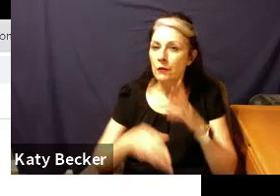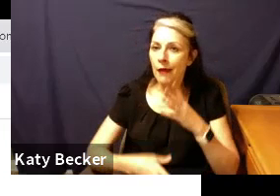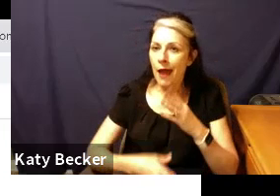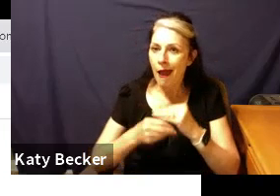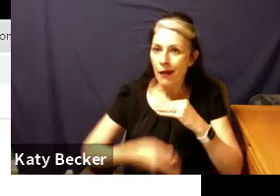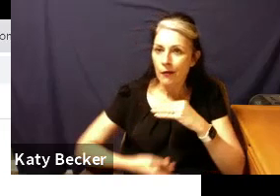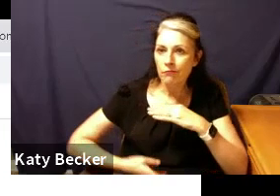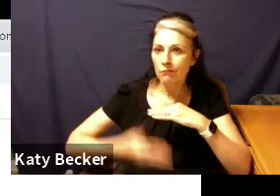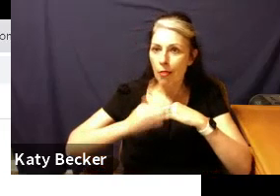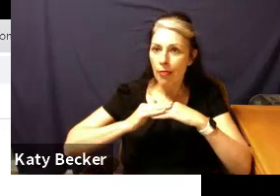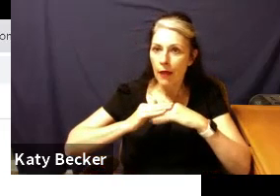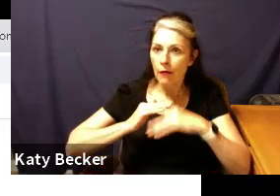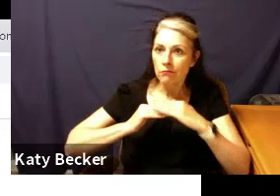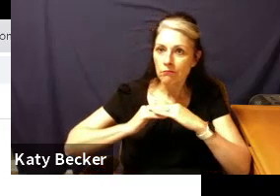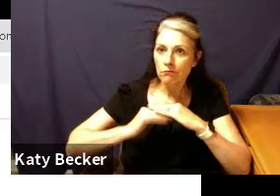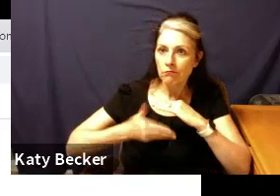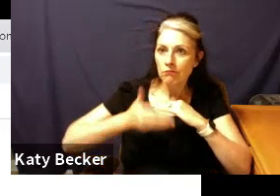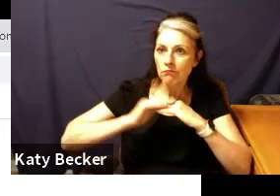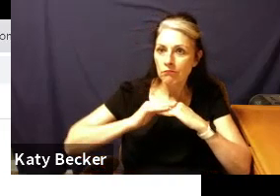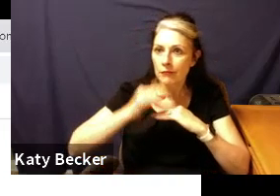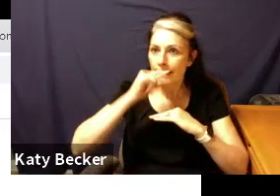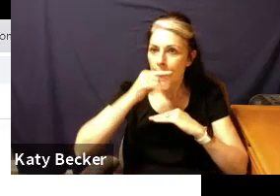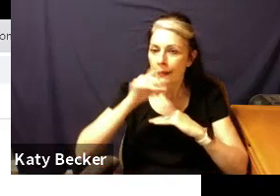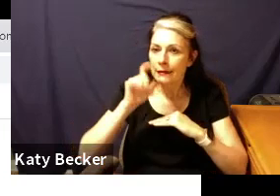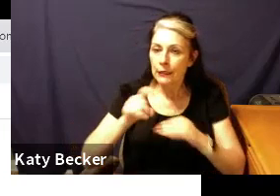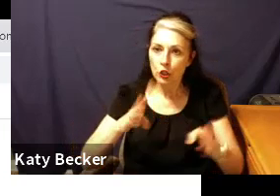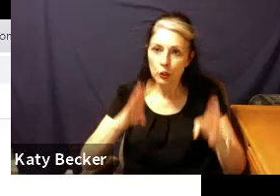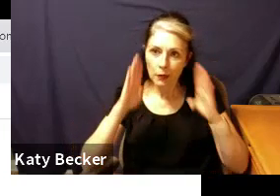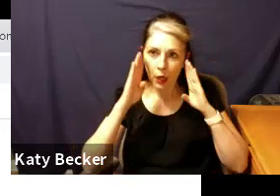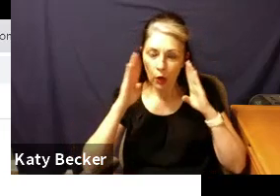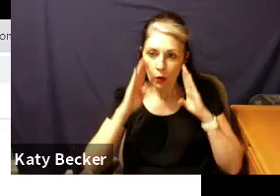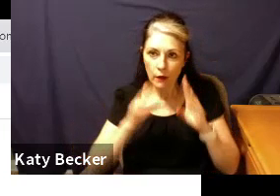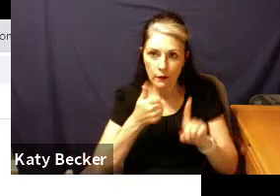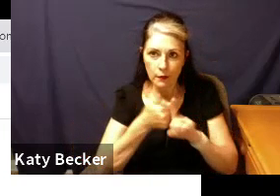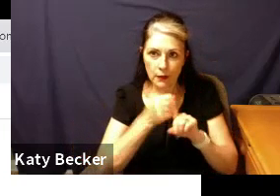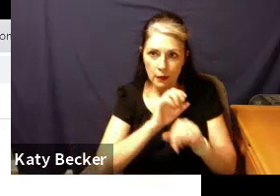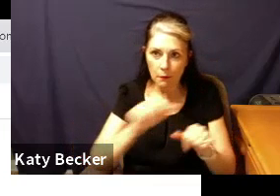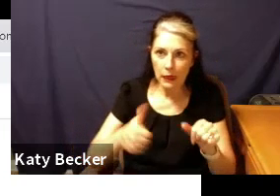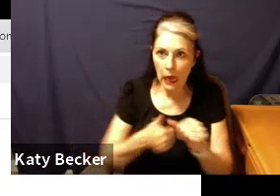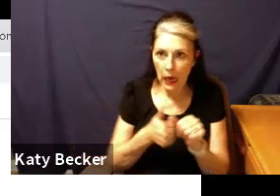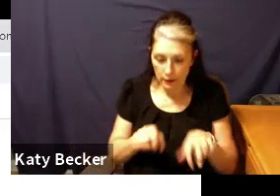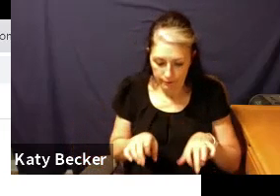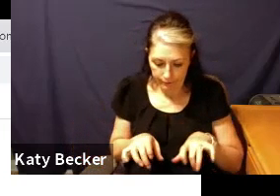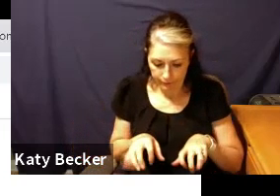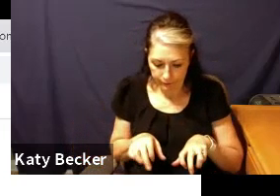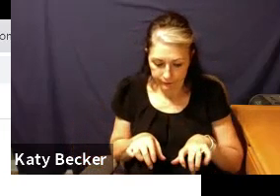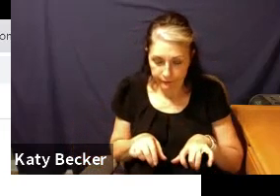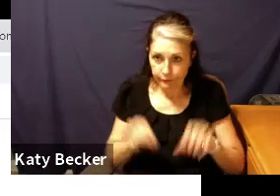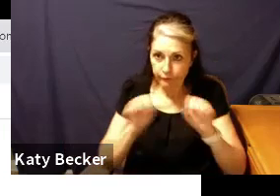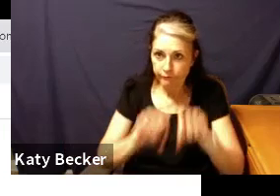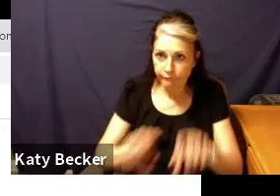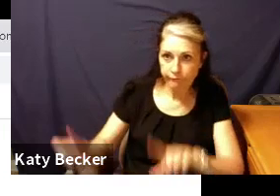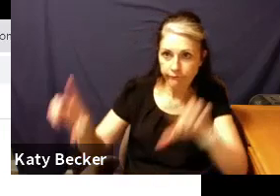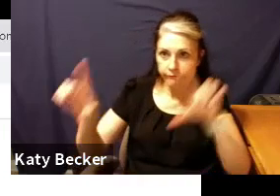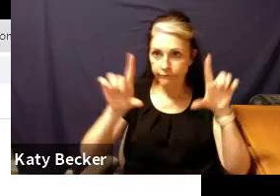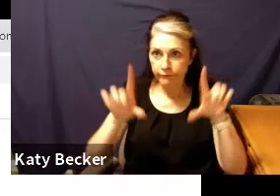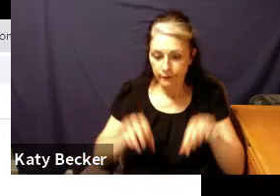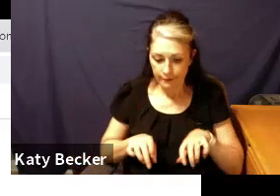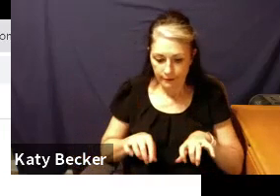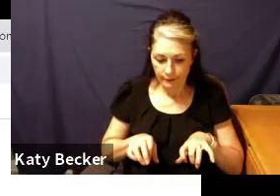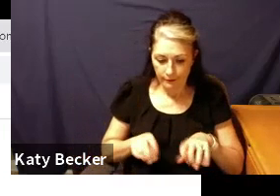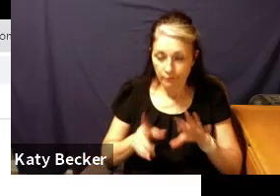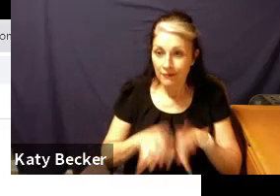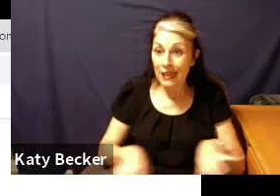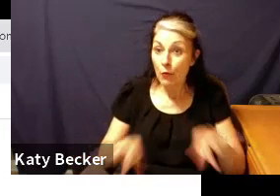layer that kids need to be aware of when they're behind a keyboard or on a screen, about how important it is